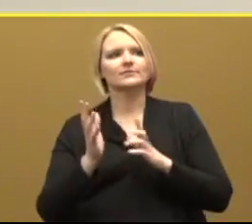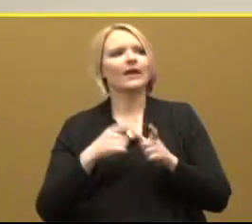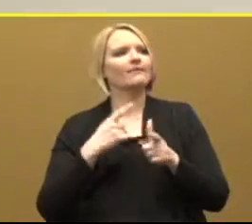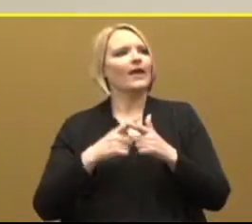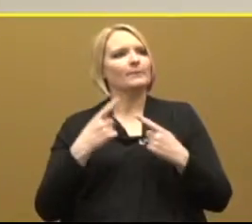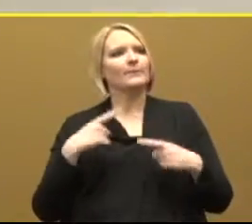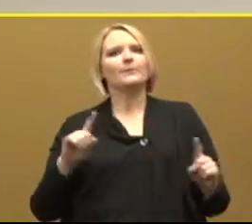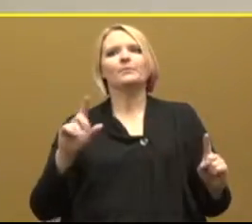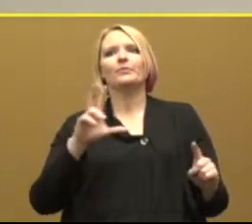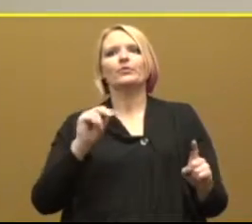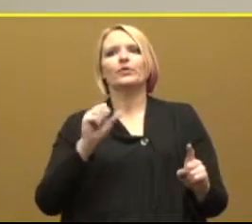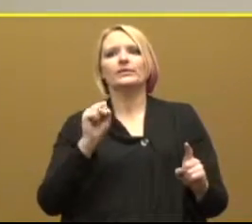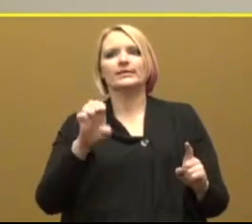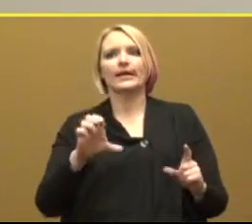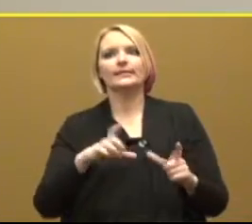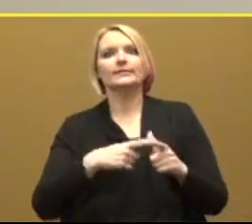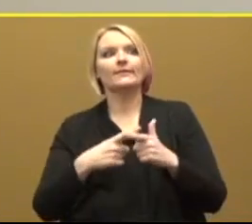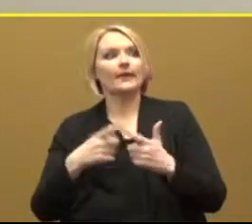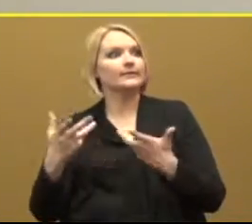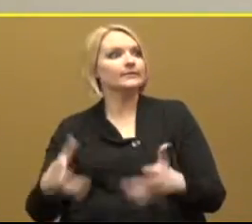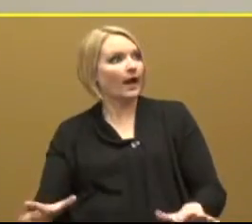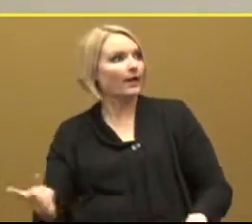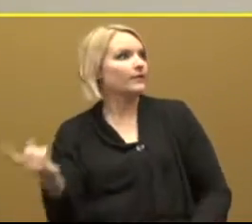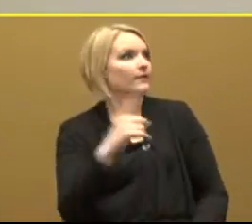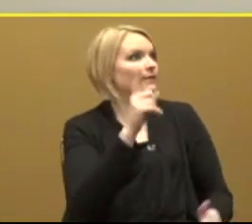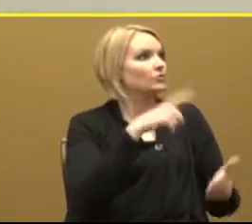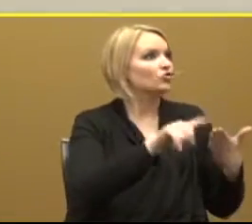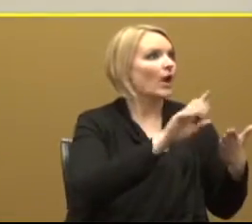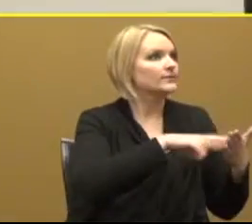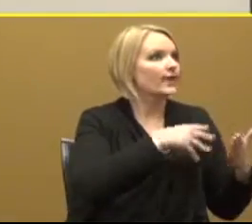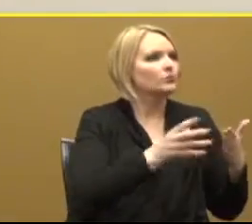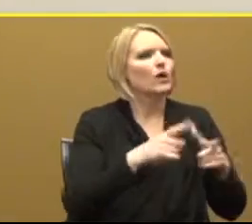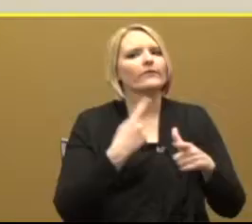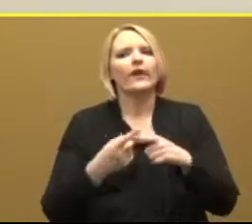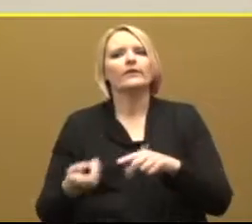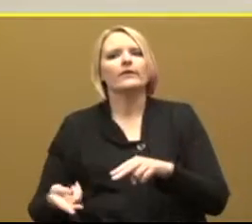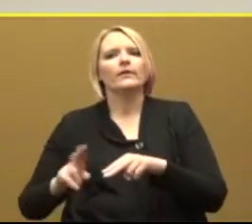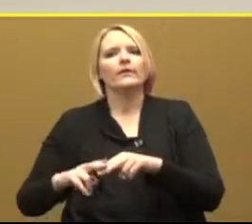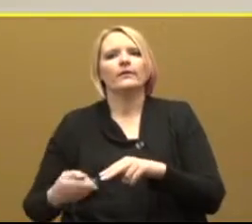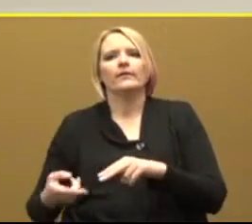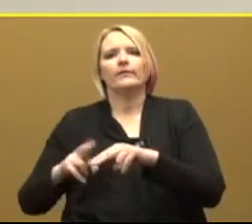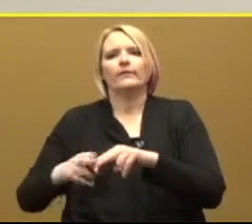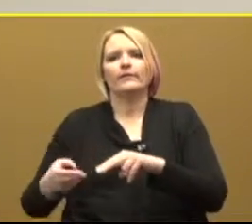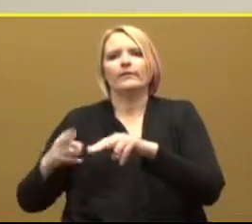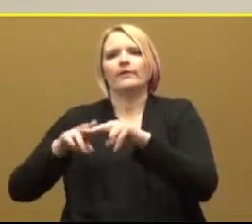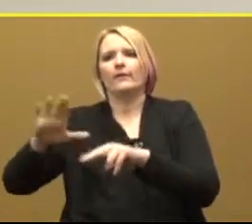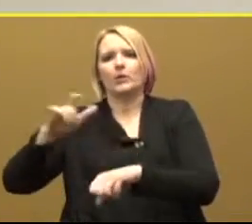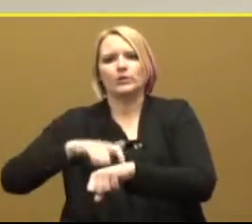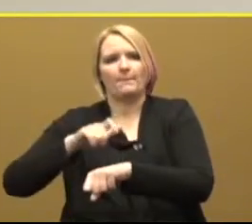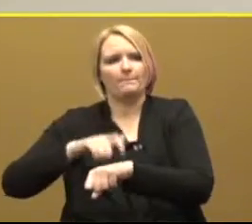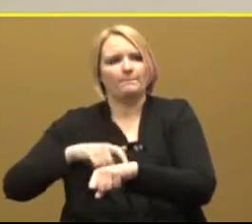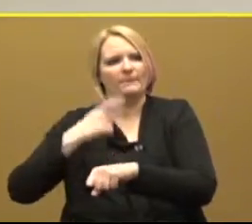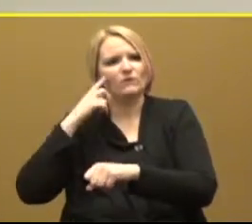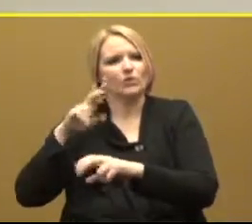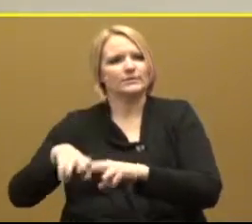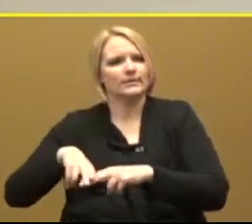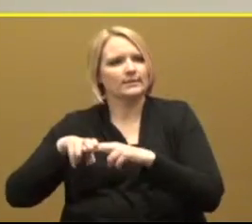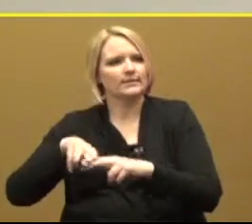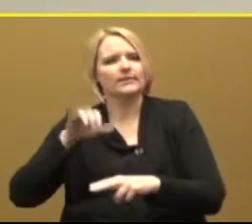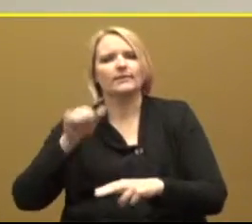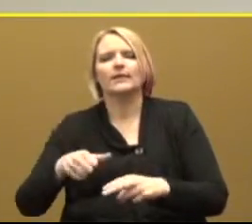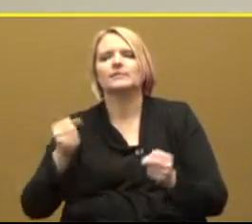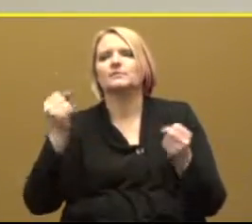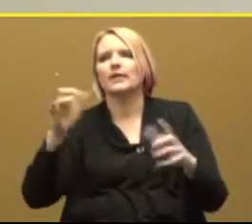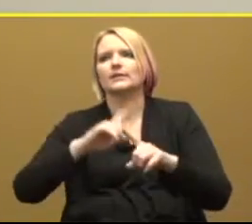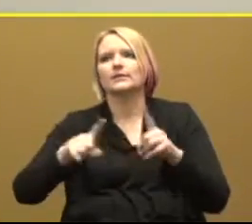then woo, we're done. Time to check your schedule, moving on. And then we increase the time in weight chairs. This serves multiple